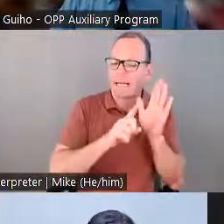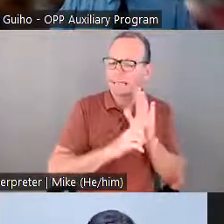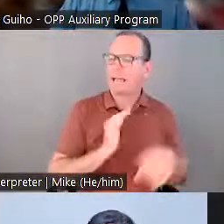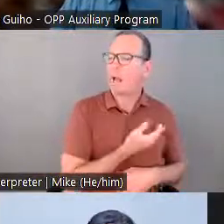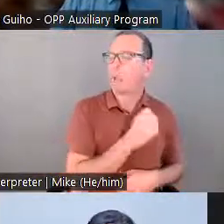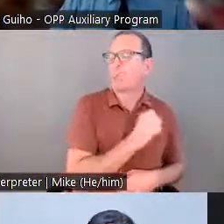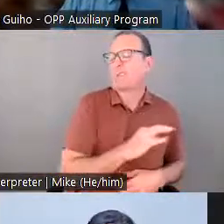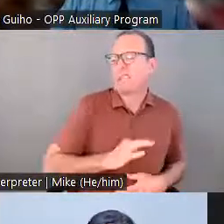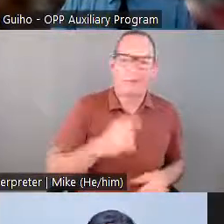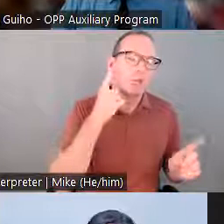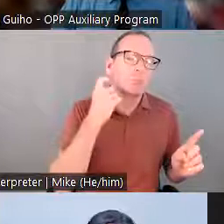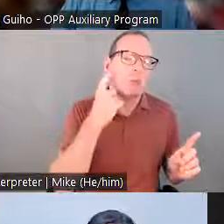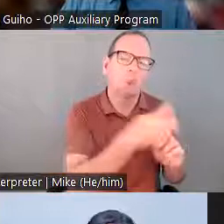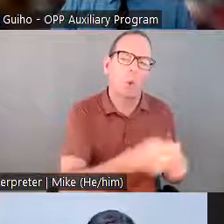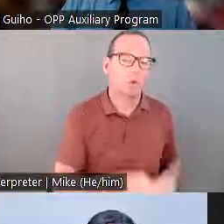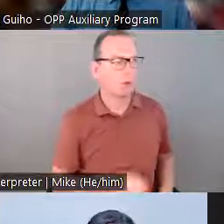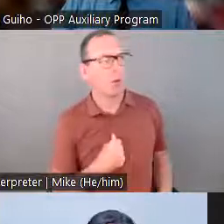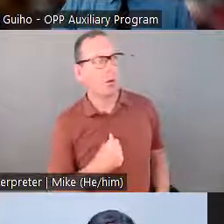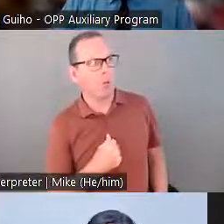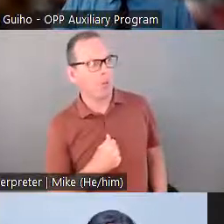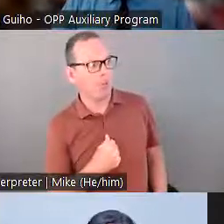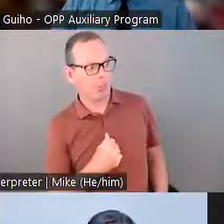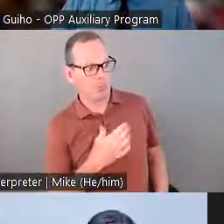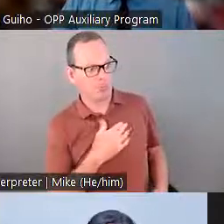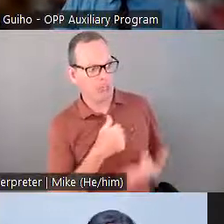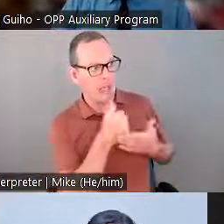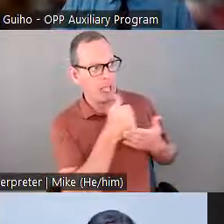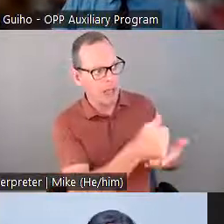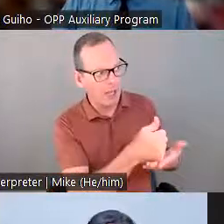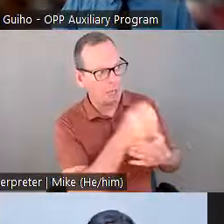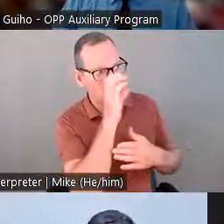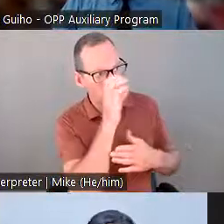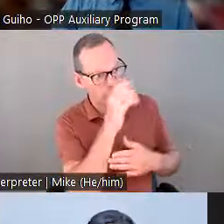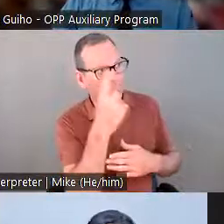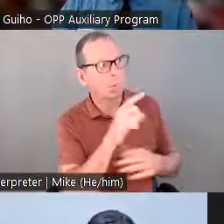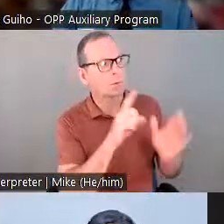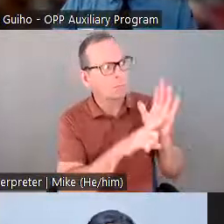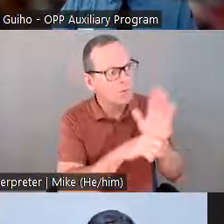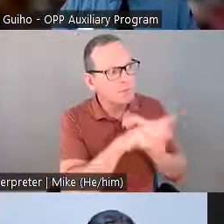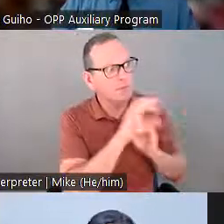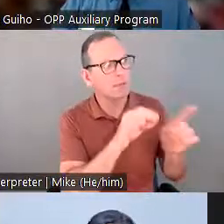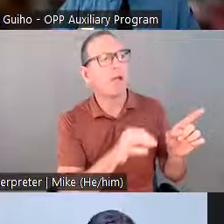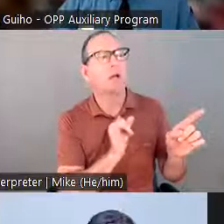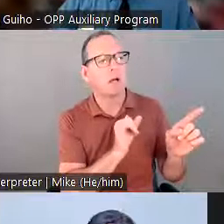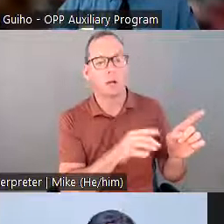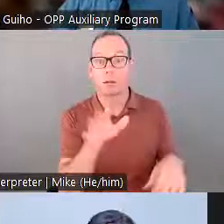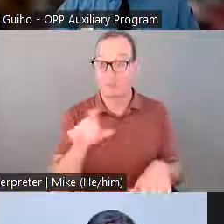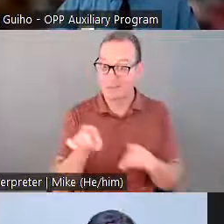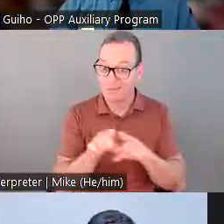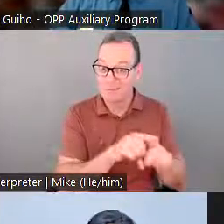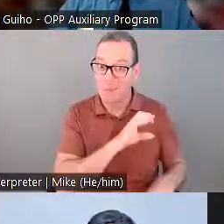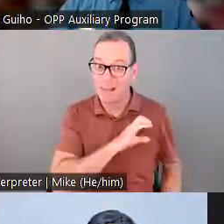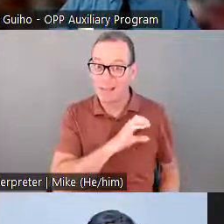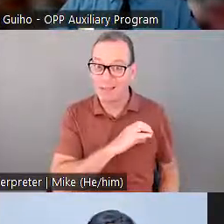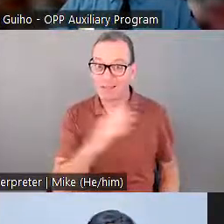to help solve crimes, to help investigations. It's just not going to happen. So what they're asking